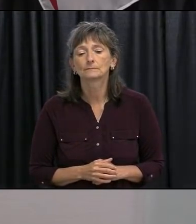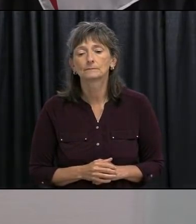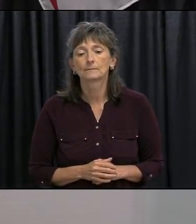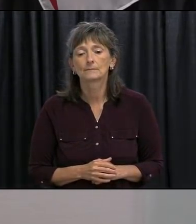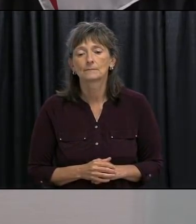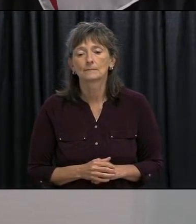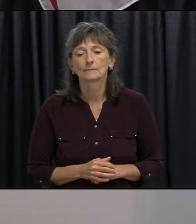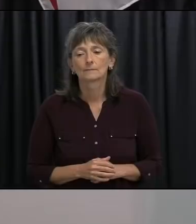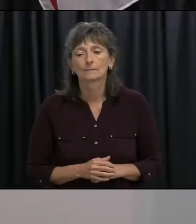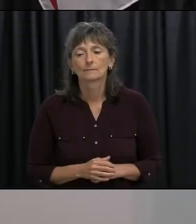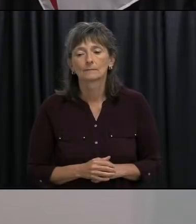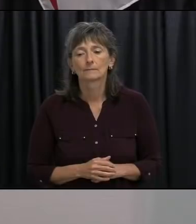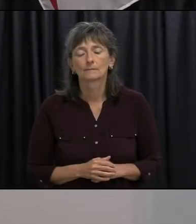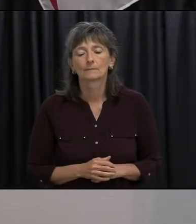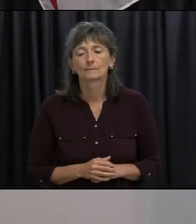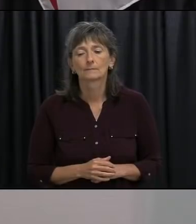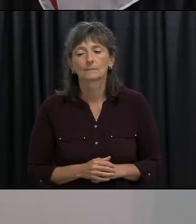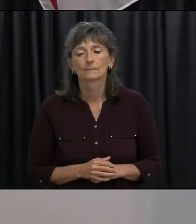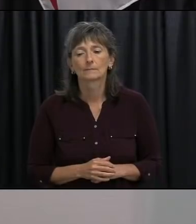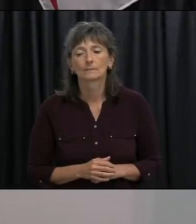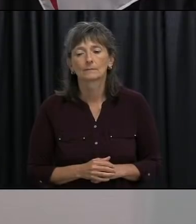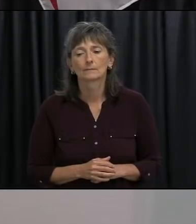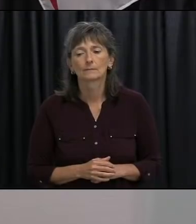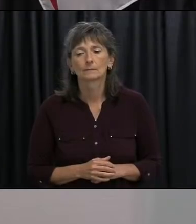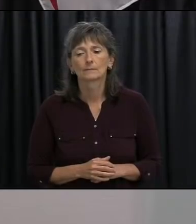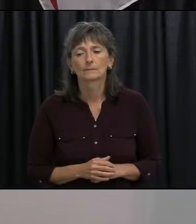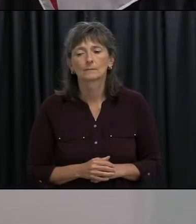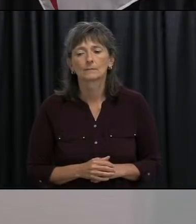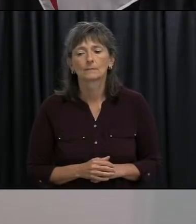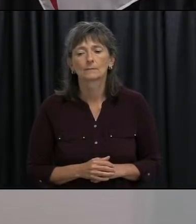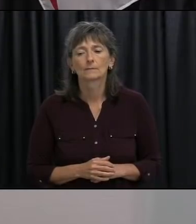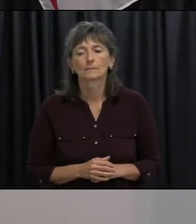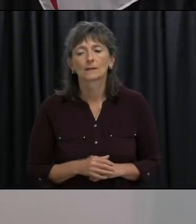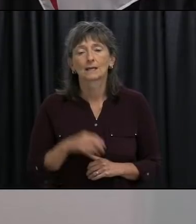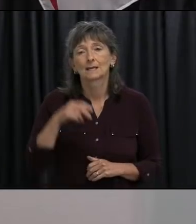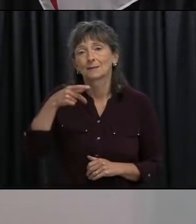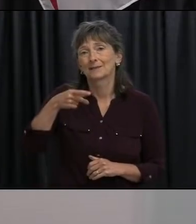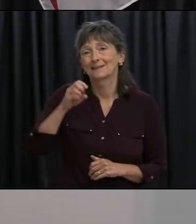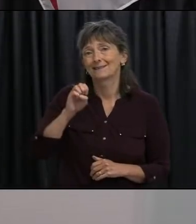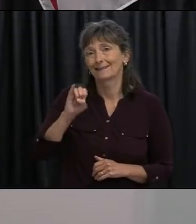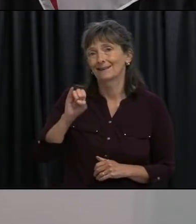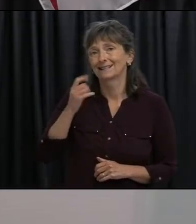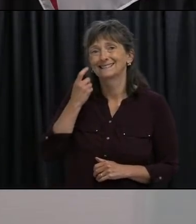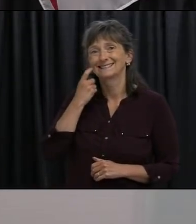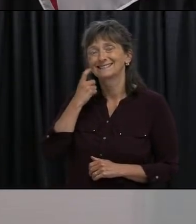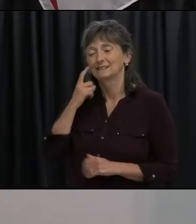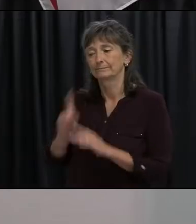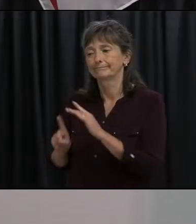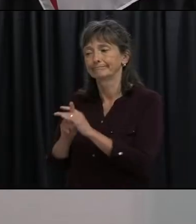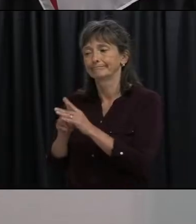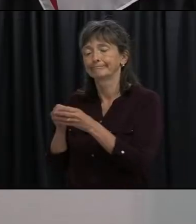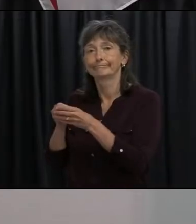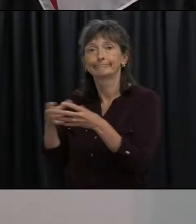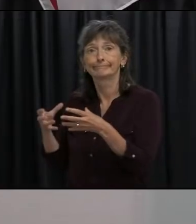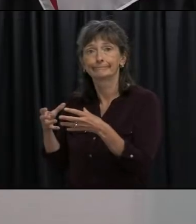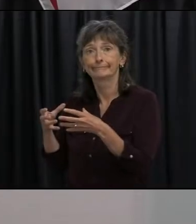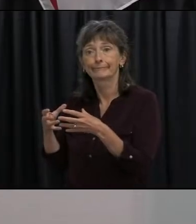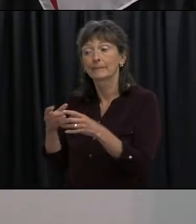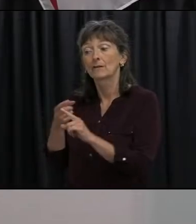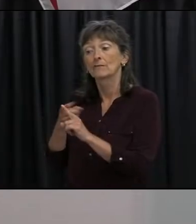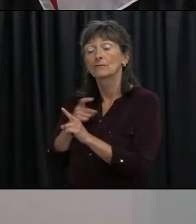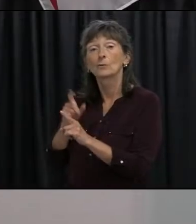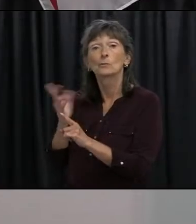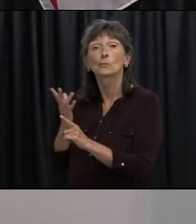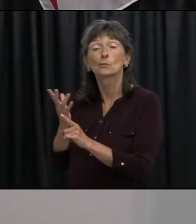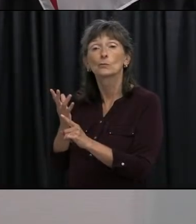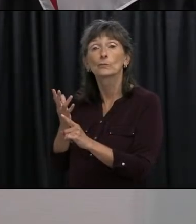Hello. This new outbreak in PEI has been linked to a health worker who was